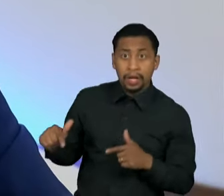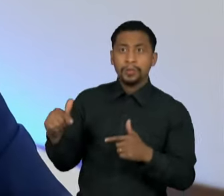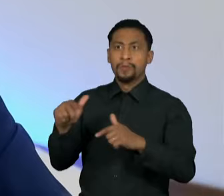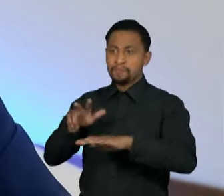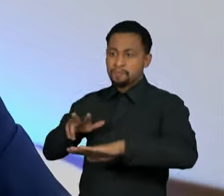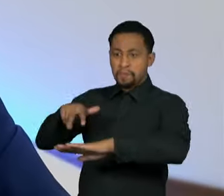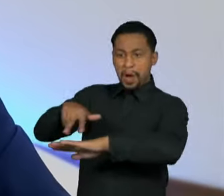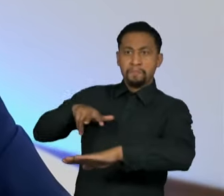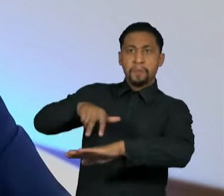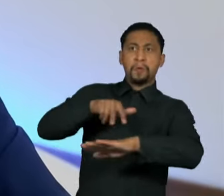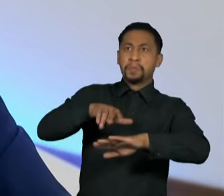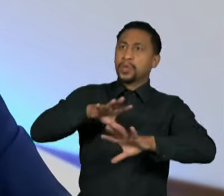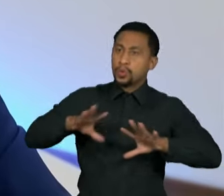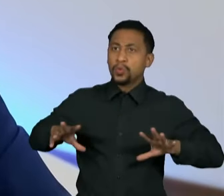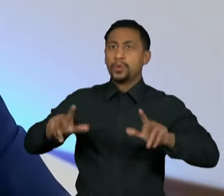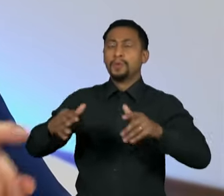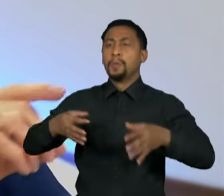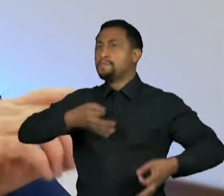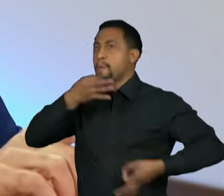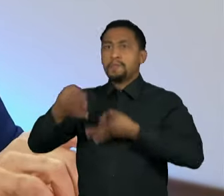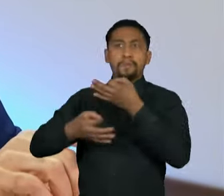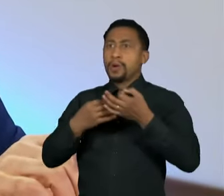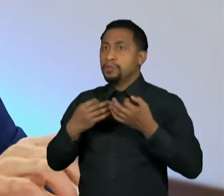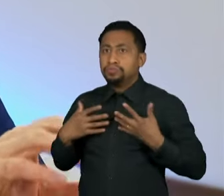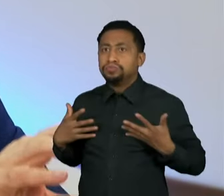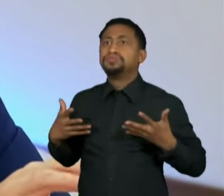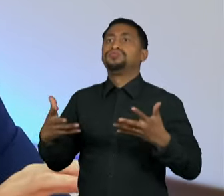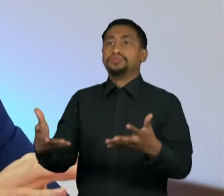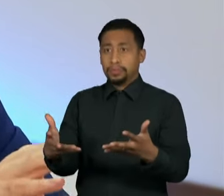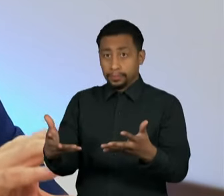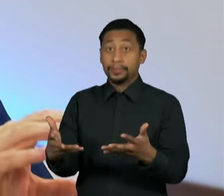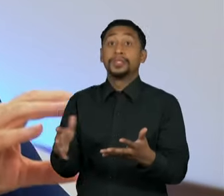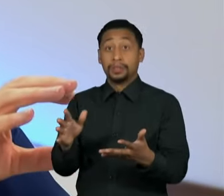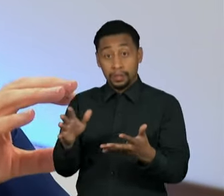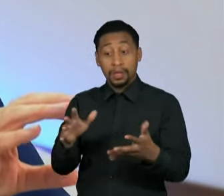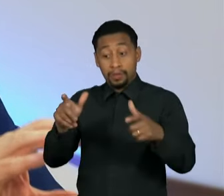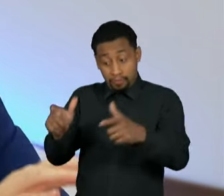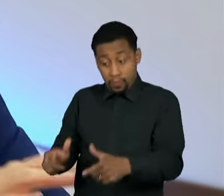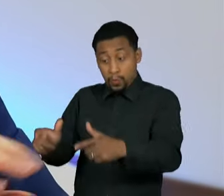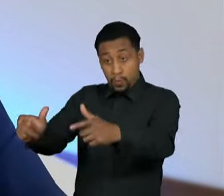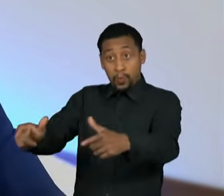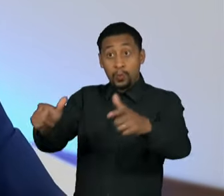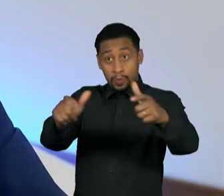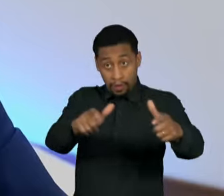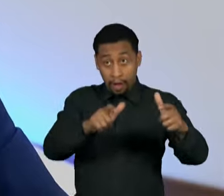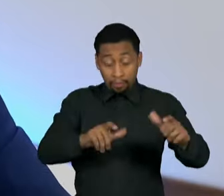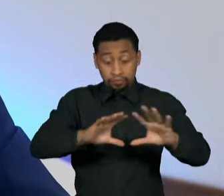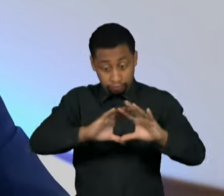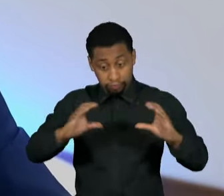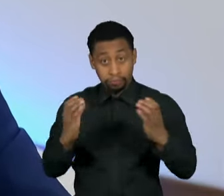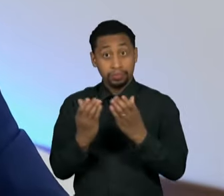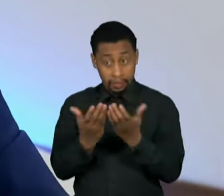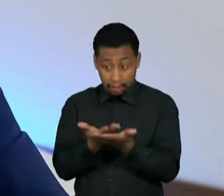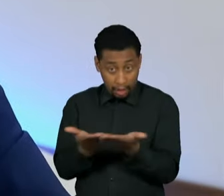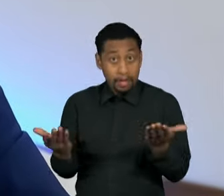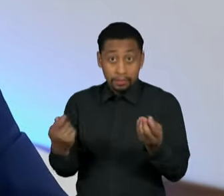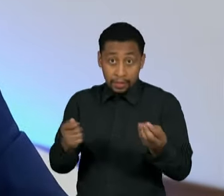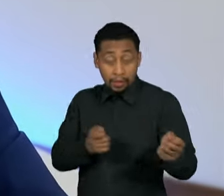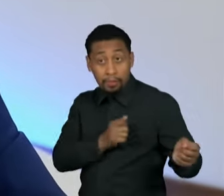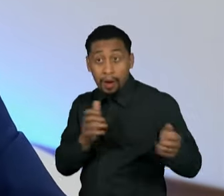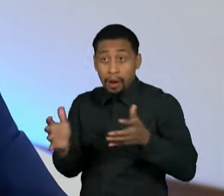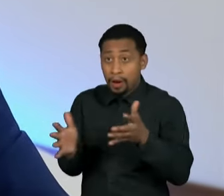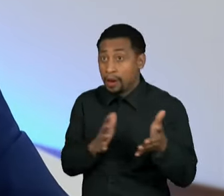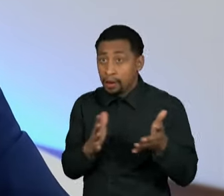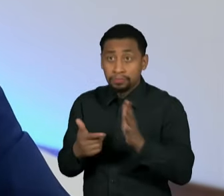enable everyone to have a voice, including at the local level and at the community level, then